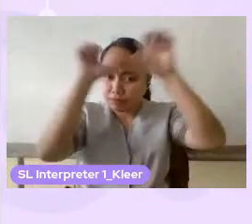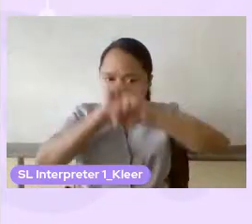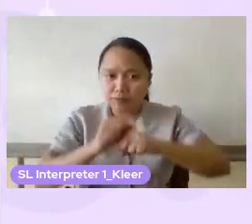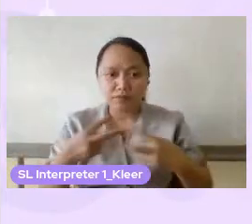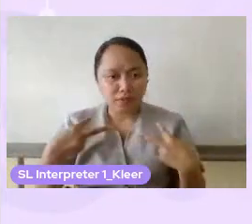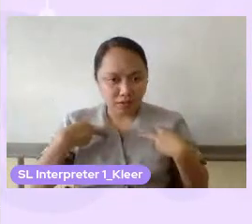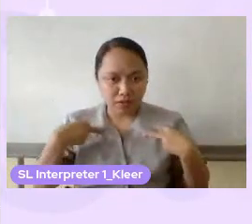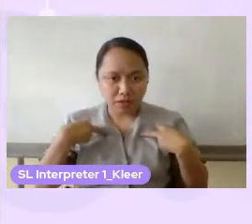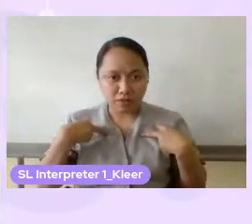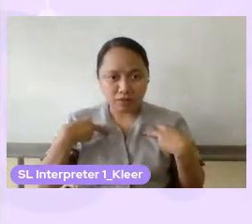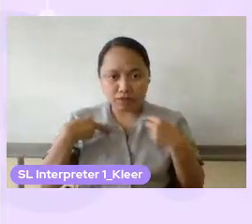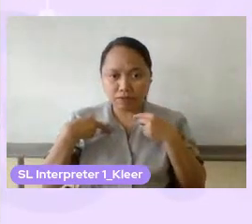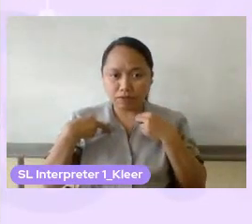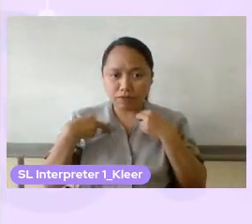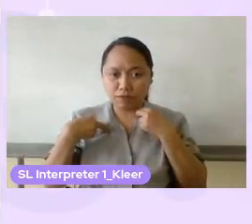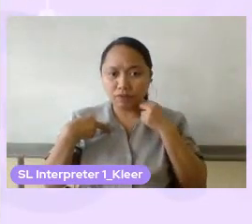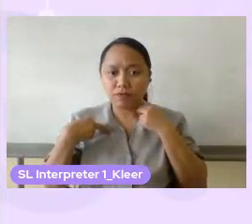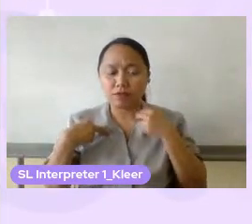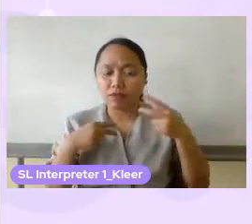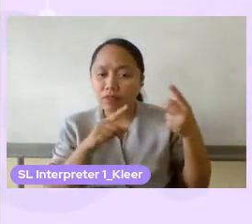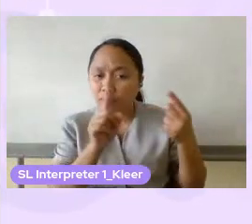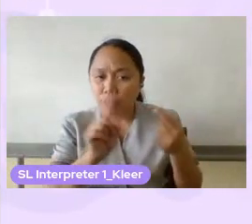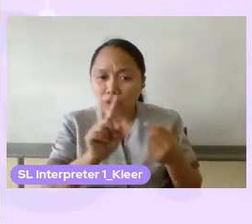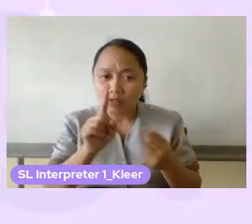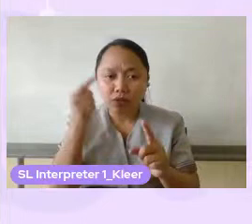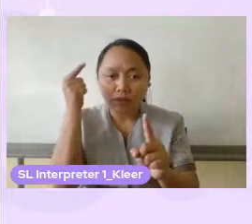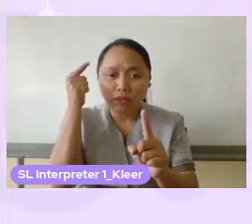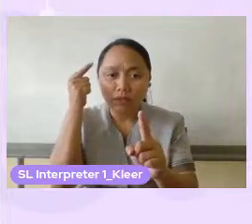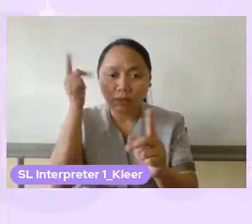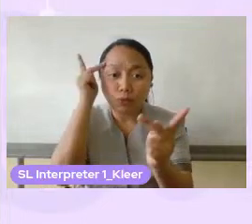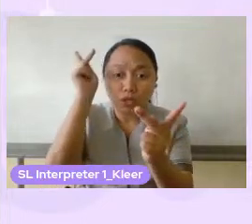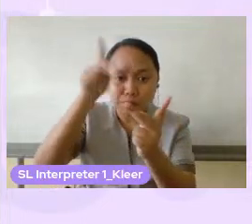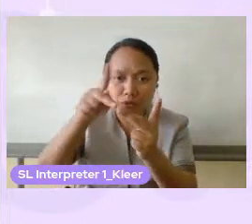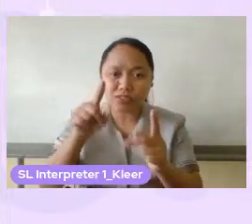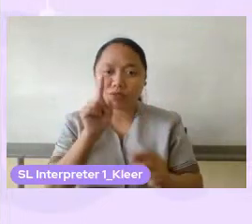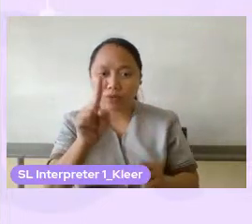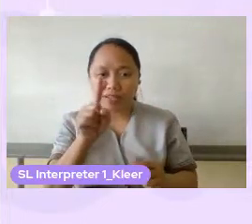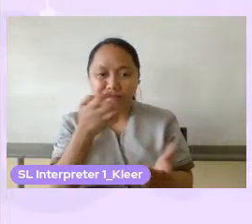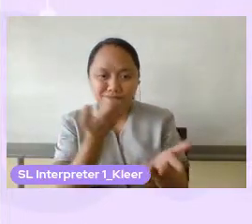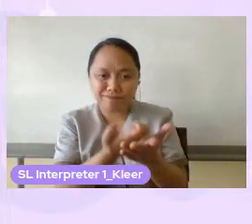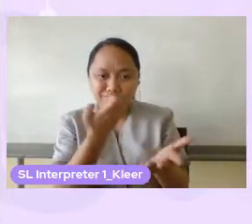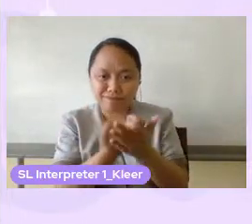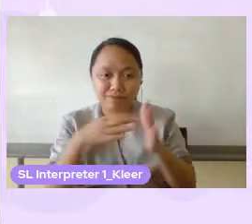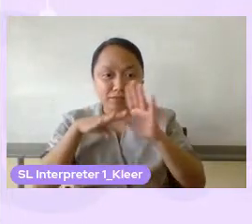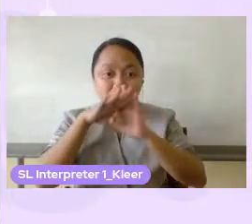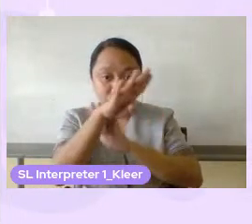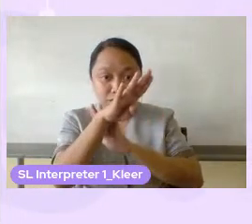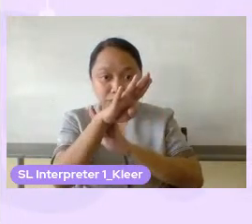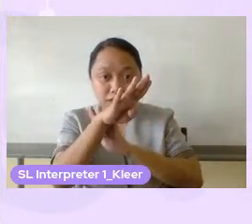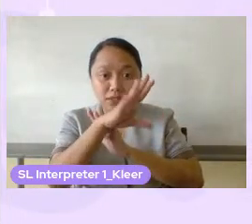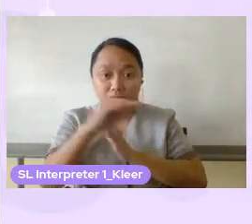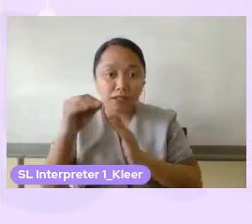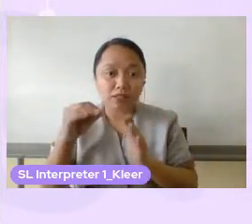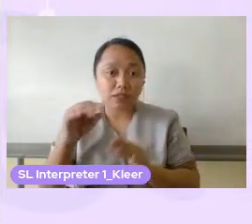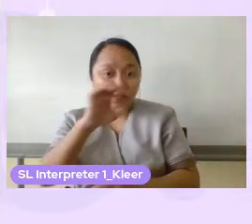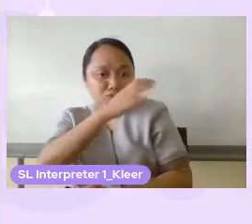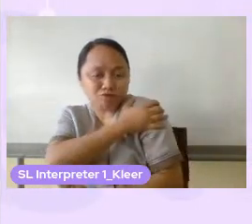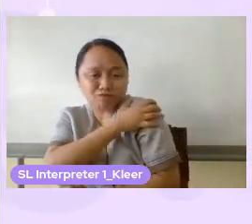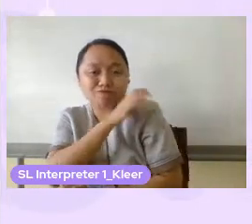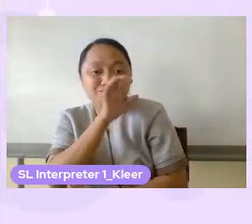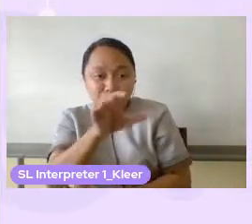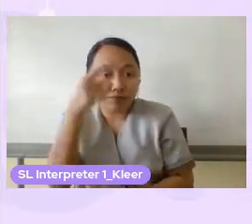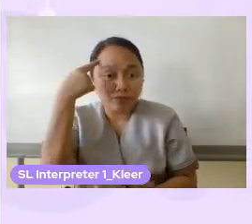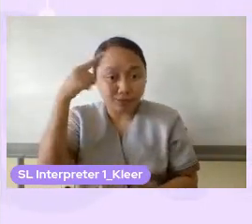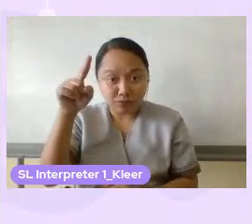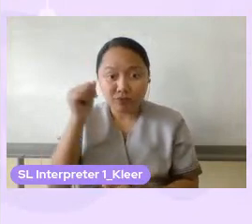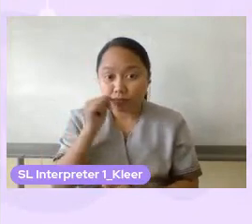ay one, magkaroon po tayo ng economic development at empowerment bilang kababaihan. Meron po tayong innovation, magkaroon po tayo